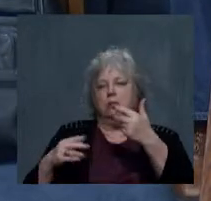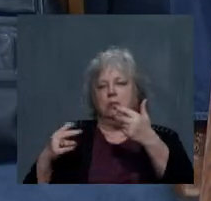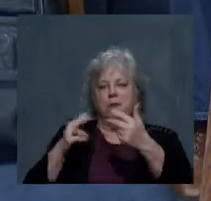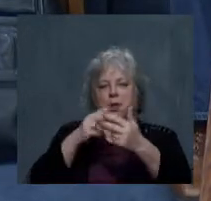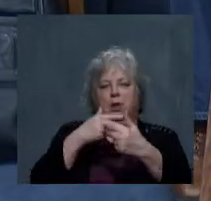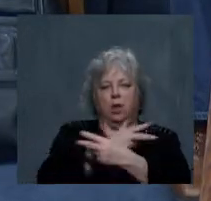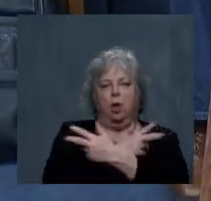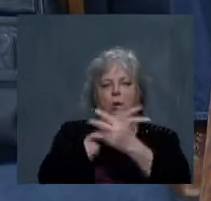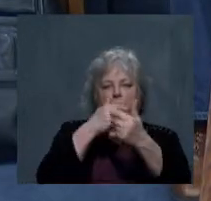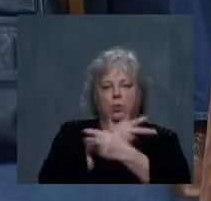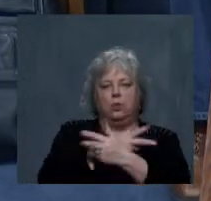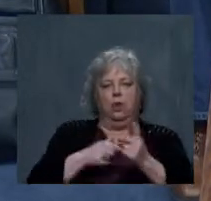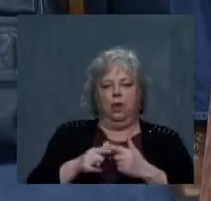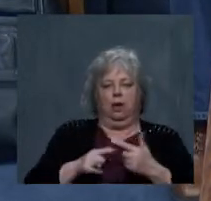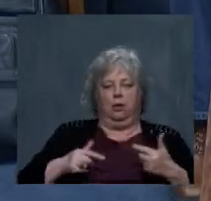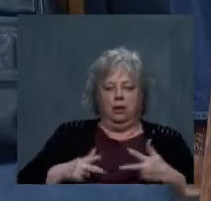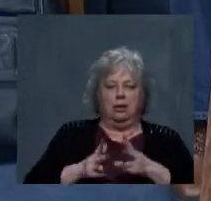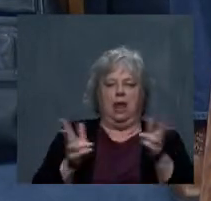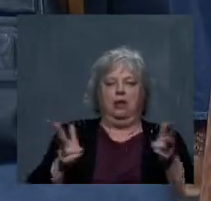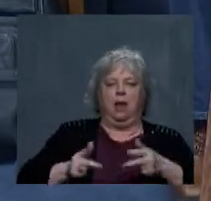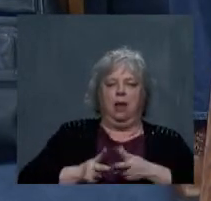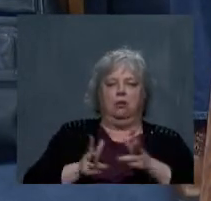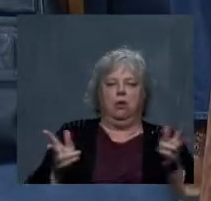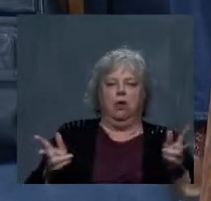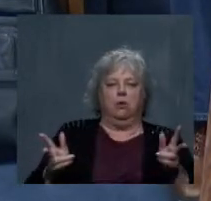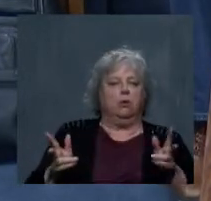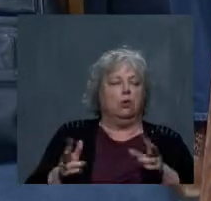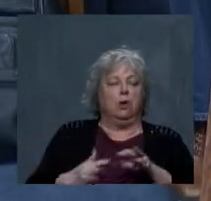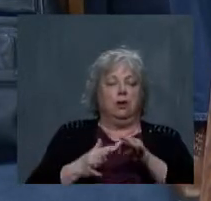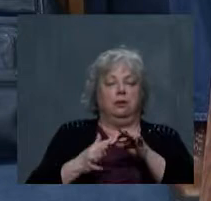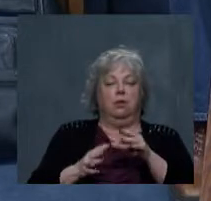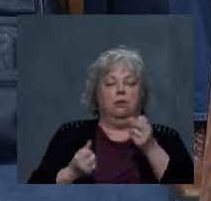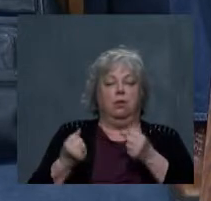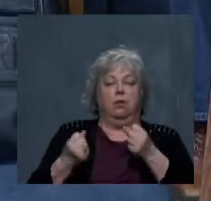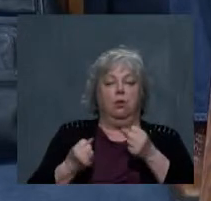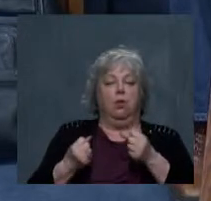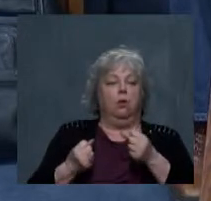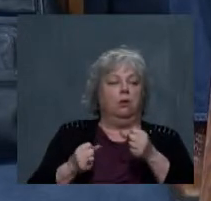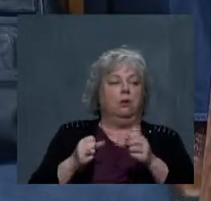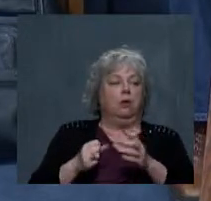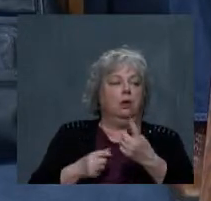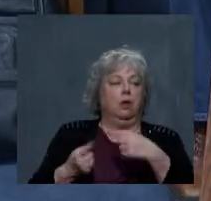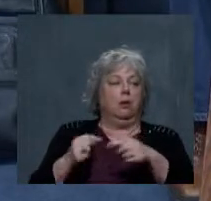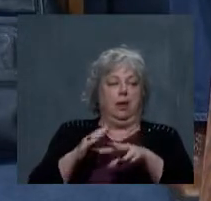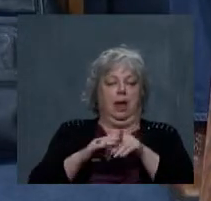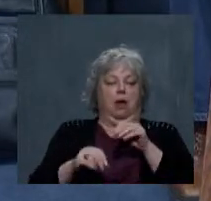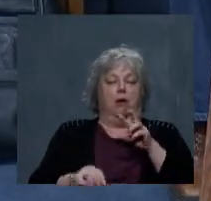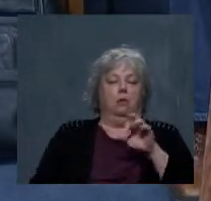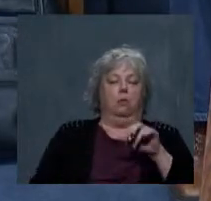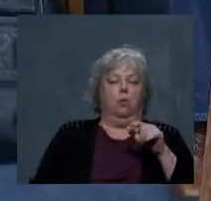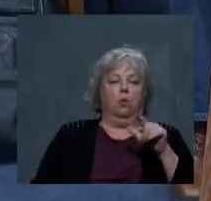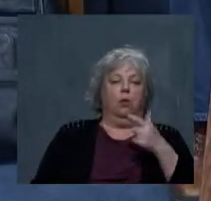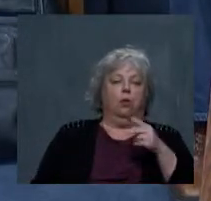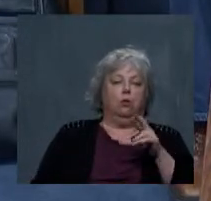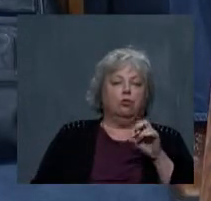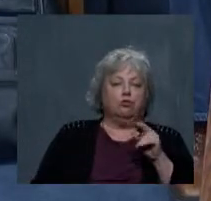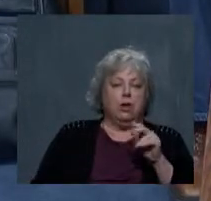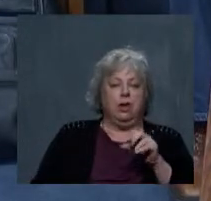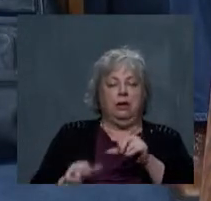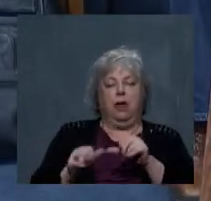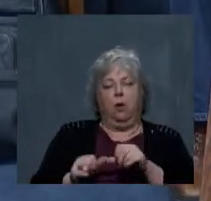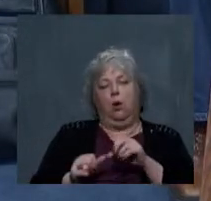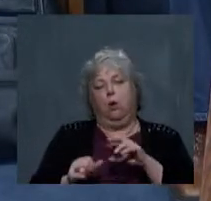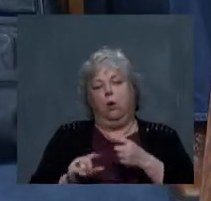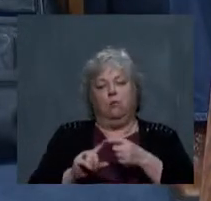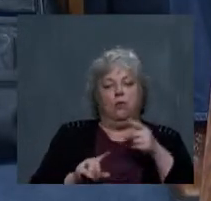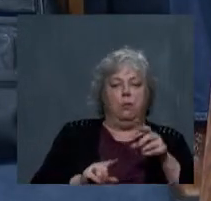at a different time. So except for those vehicles that might be coming out of the Walgreens area or out of this development